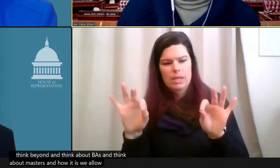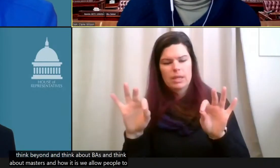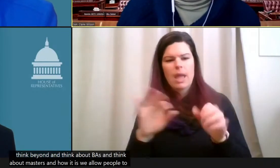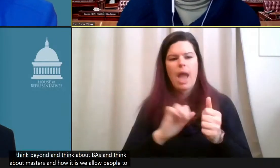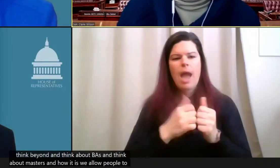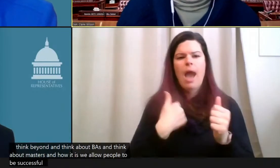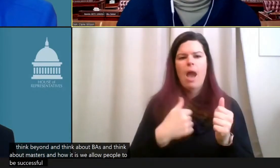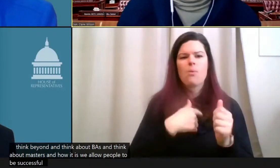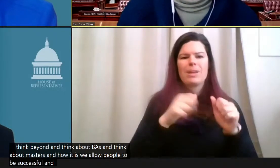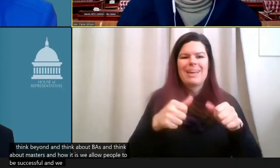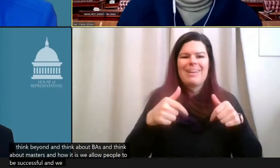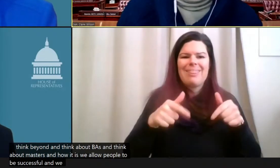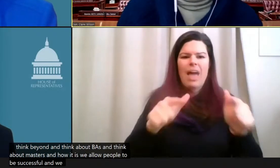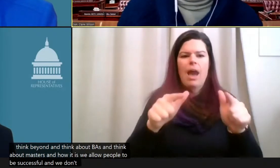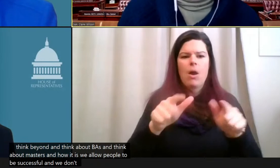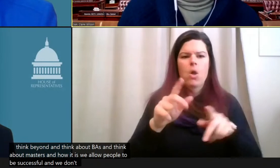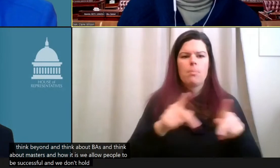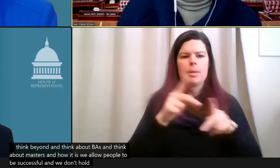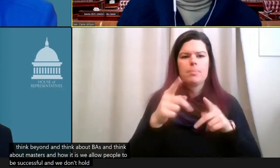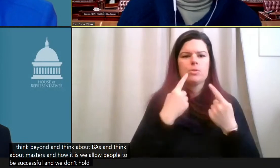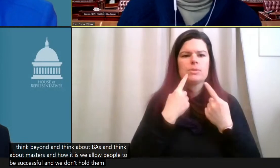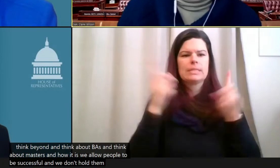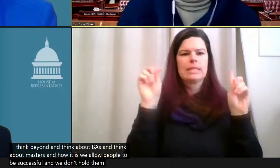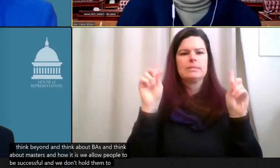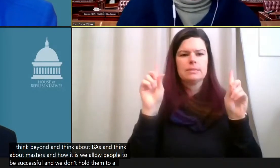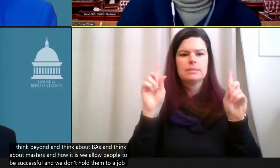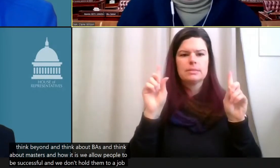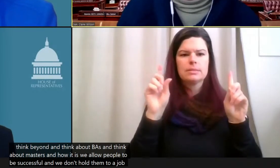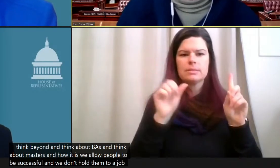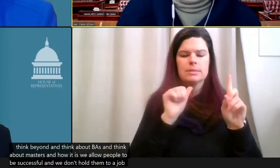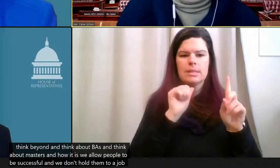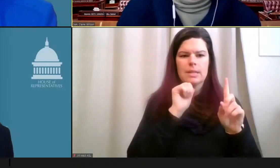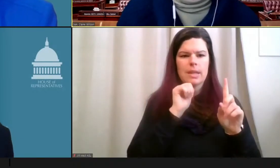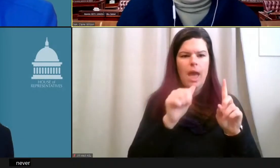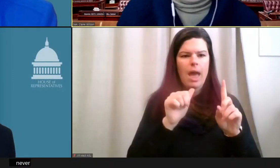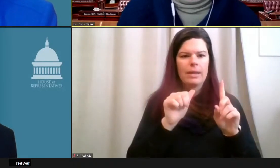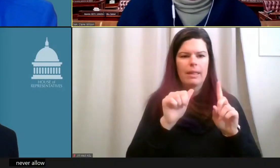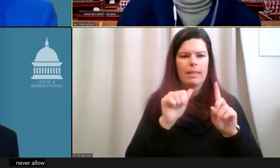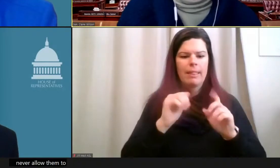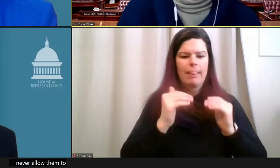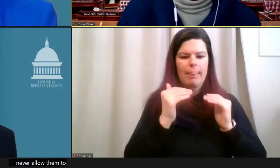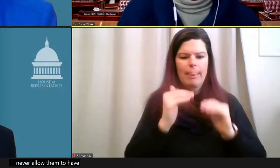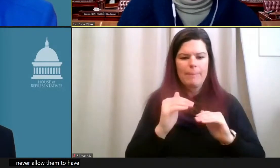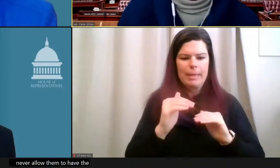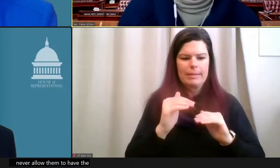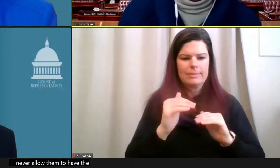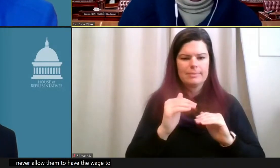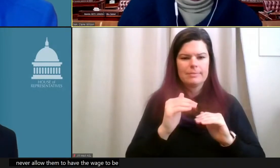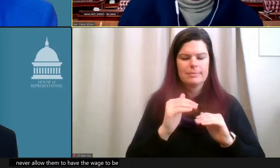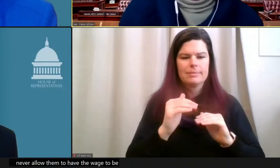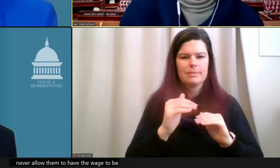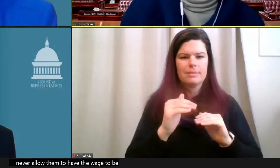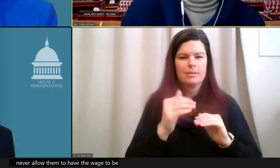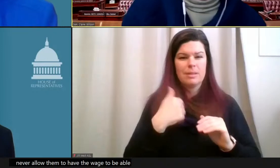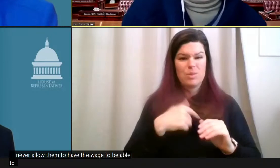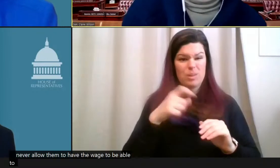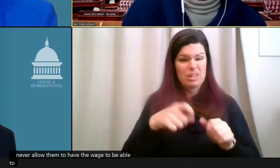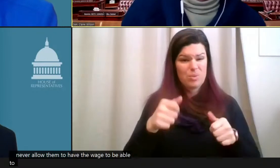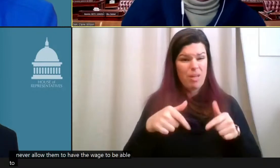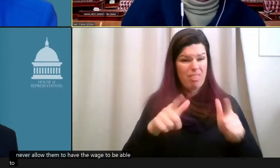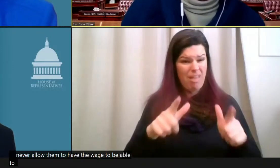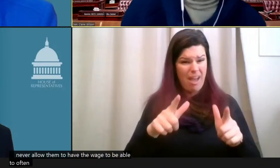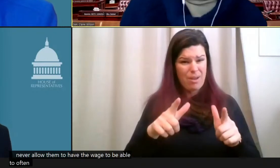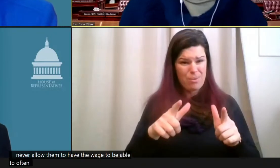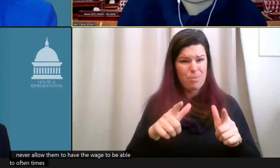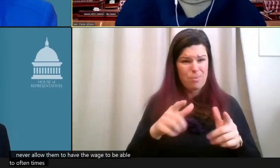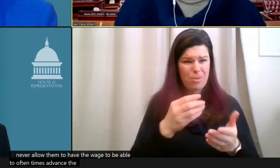we don't hold them to a job that will never allow them to have the wage to be able to oftentimes advance the